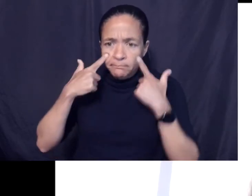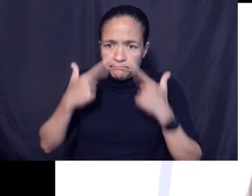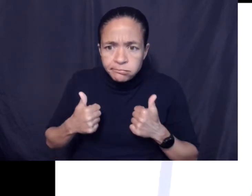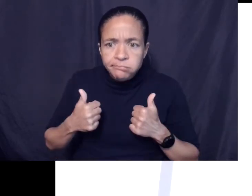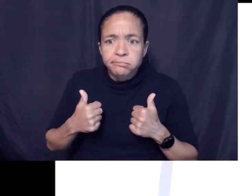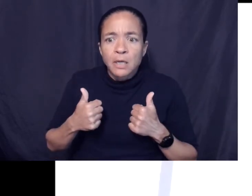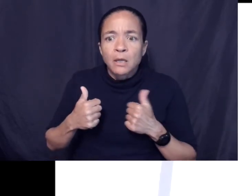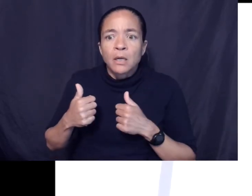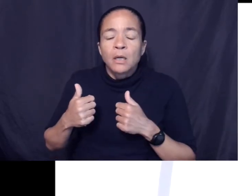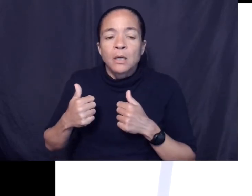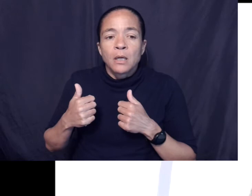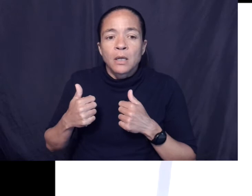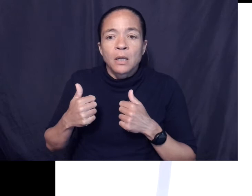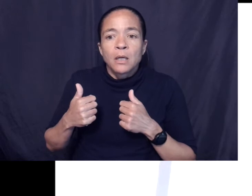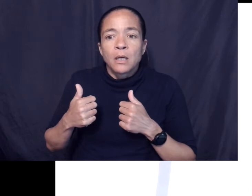with